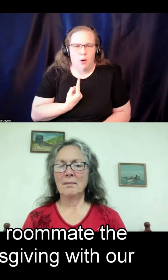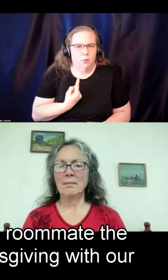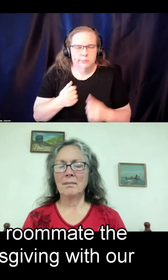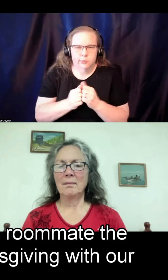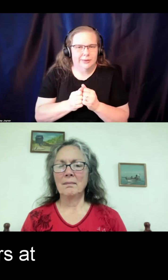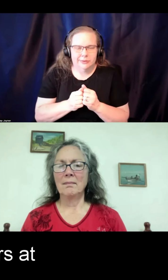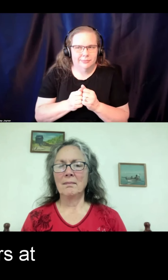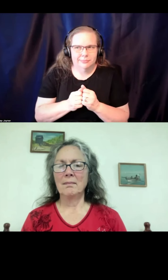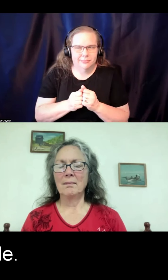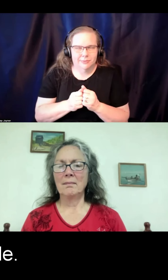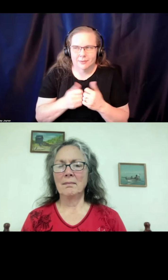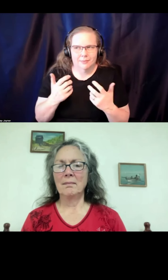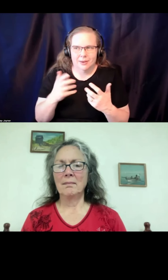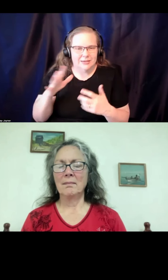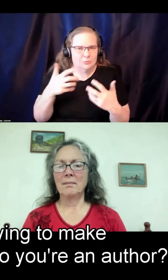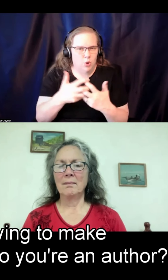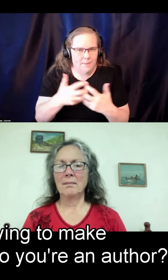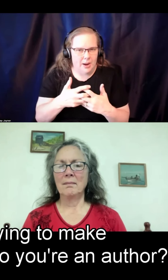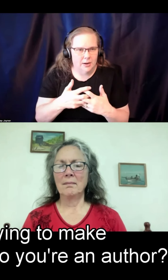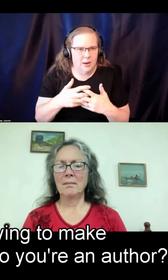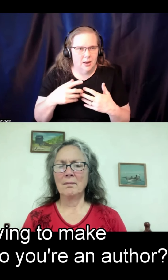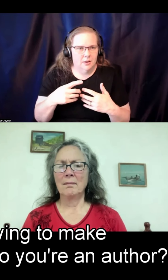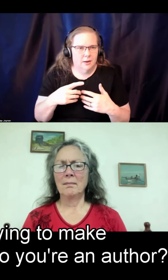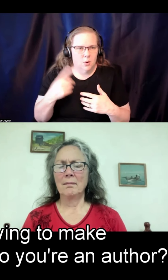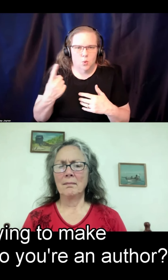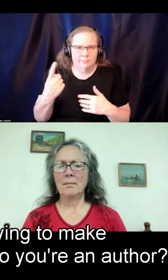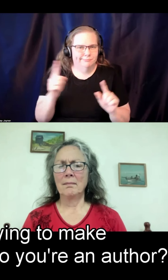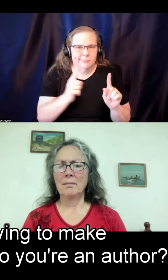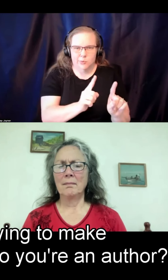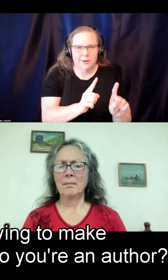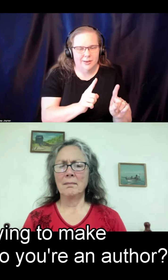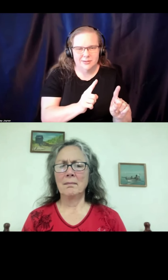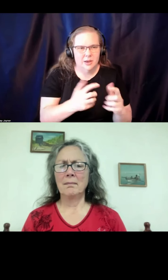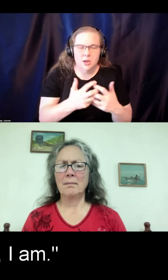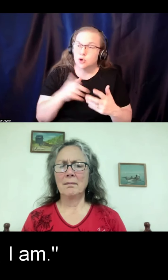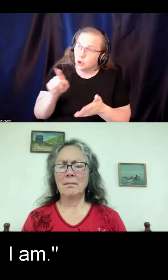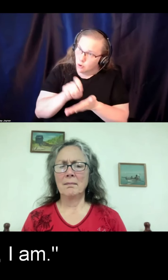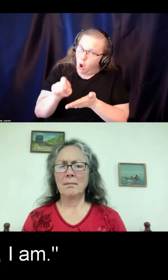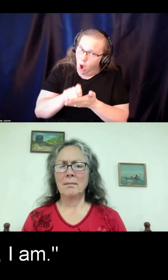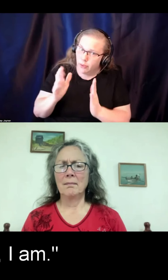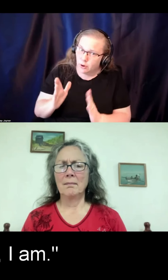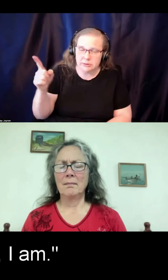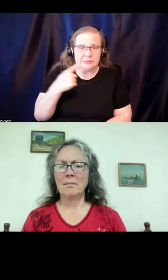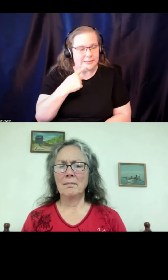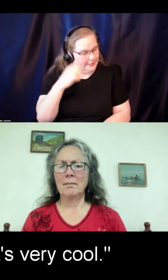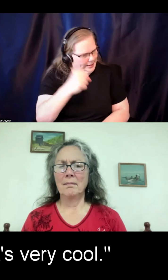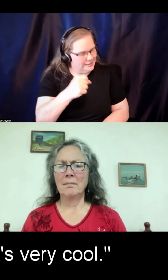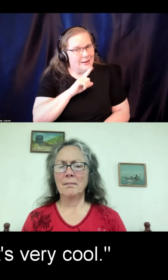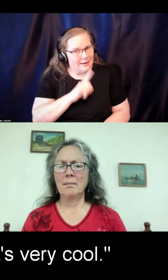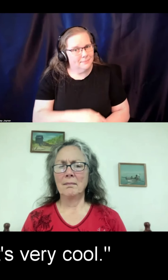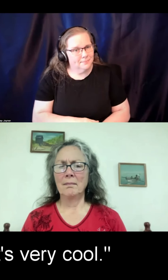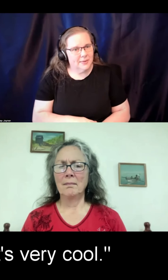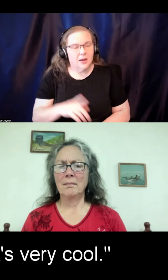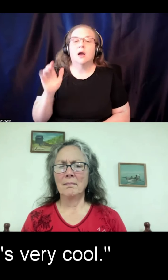after Thanksgiving, with our computers at the table. And he said to me, trying to make conversation, he said, "So you're an author?" And I said, "Yes, I am." And